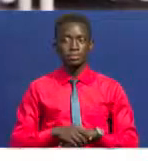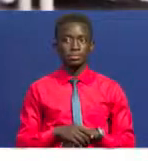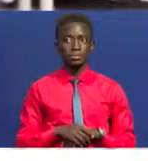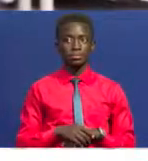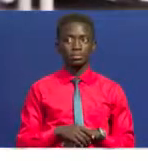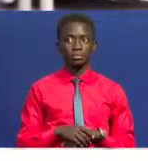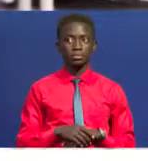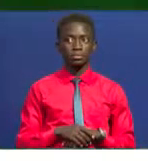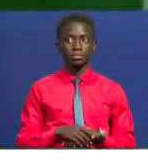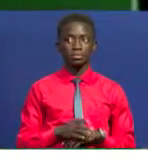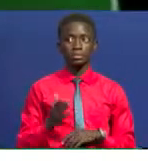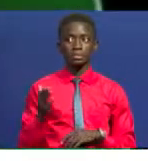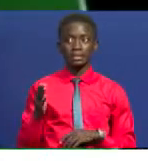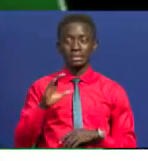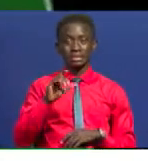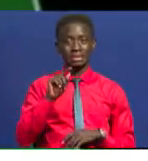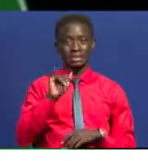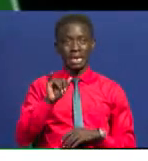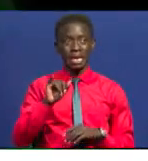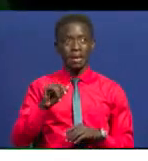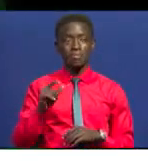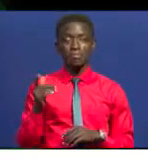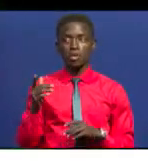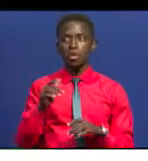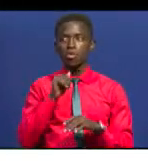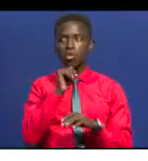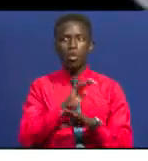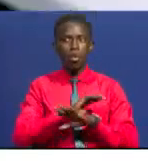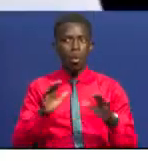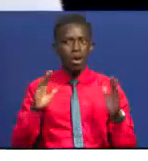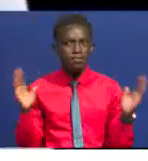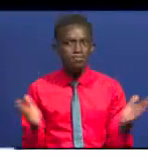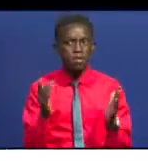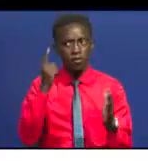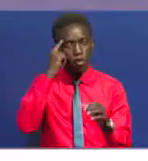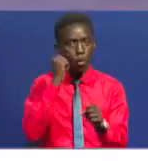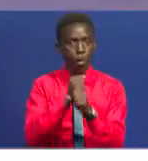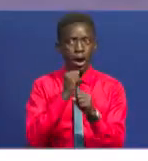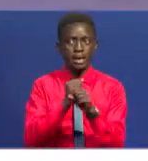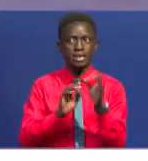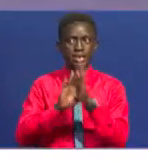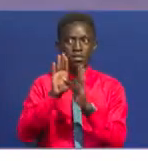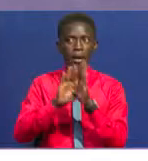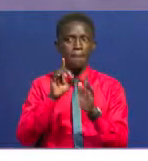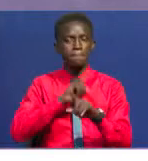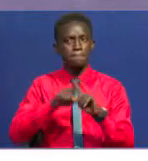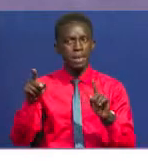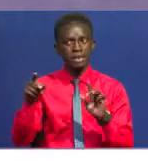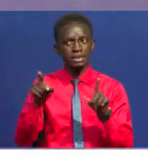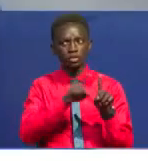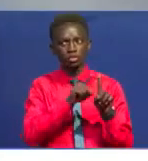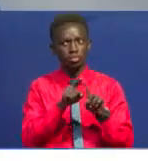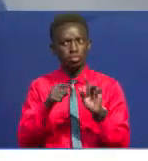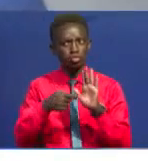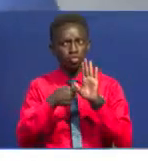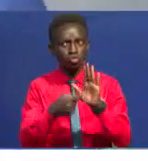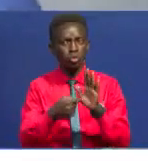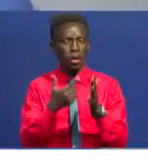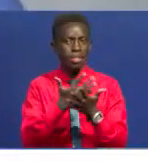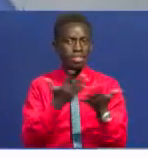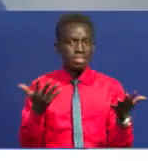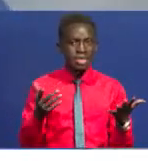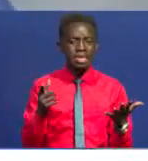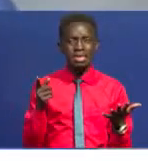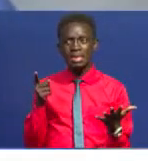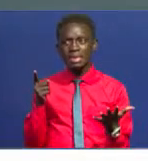Continuing CTI's mission to not only promote workforce development, but also demystify science and empower